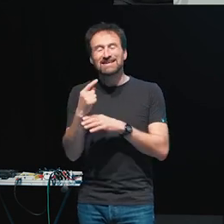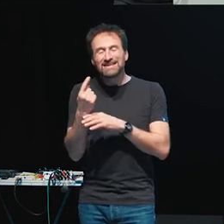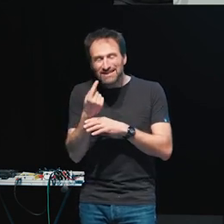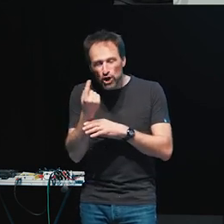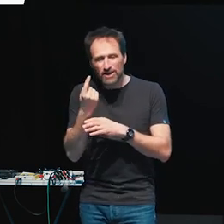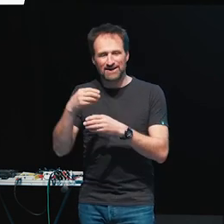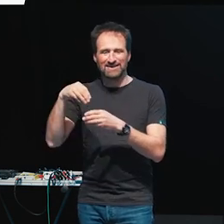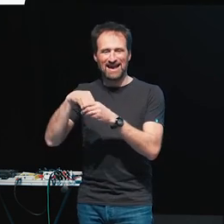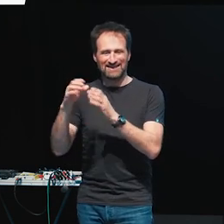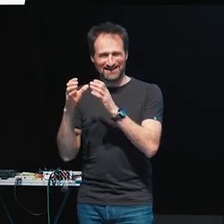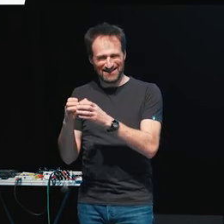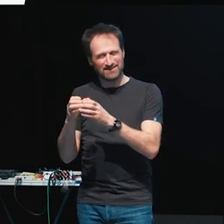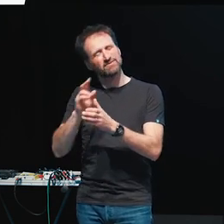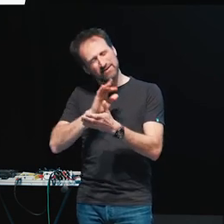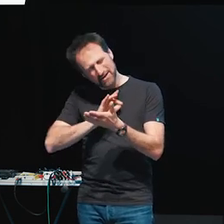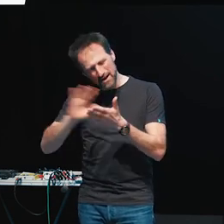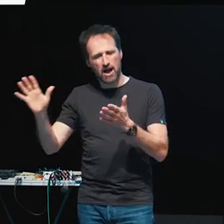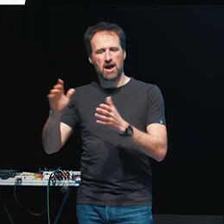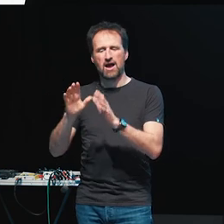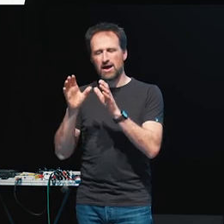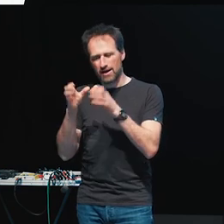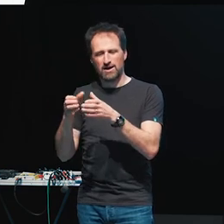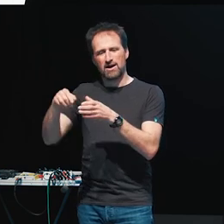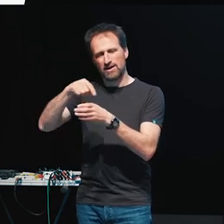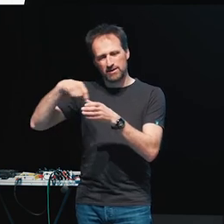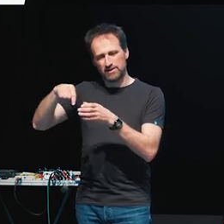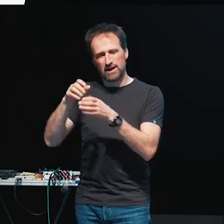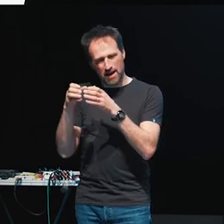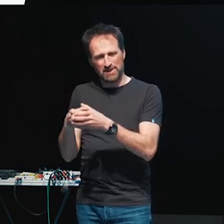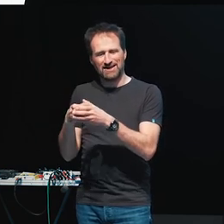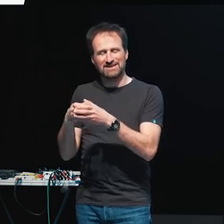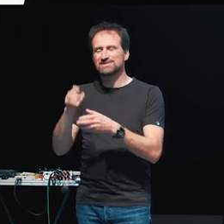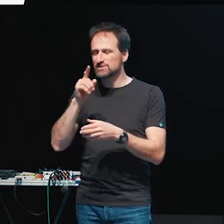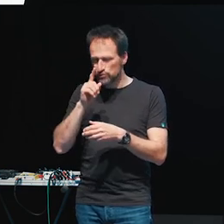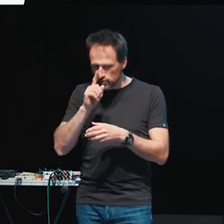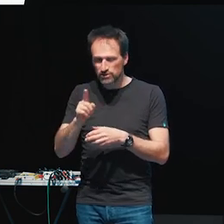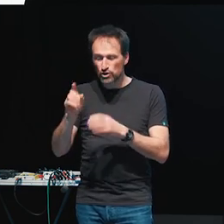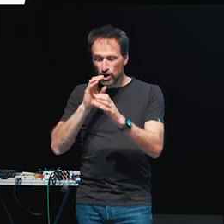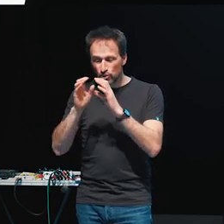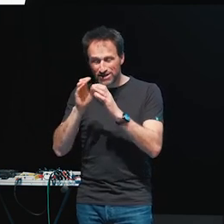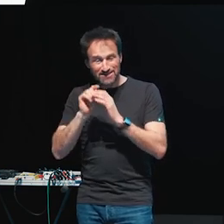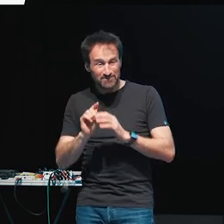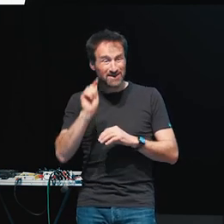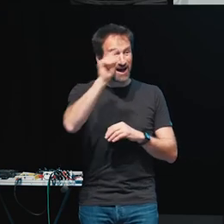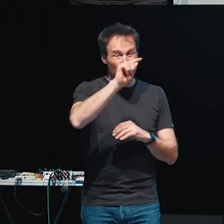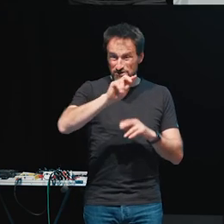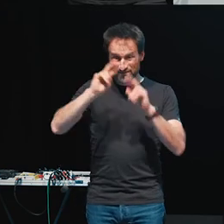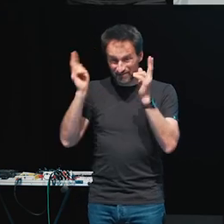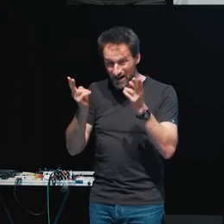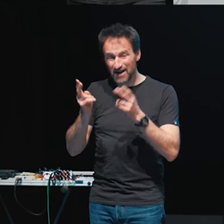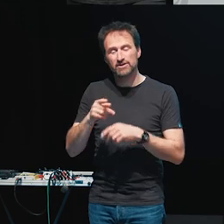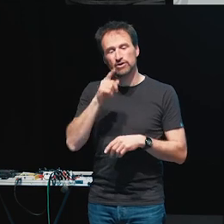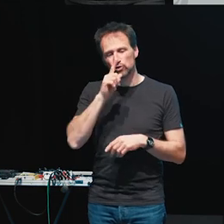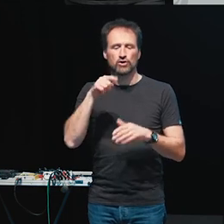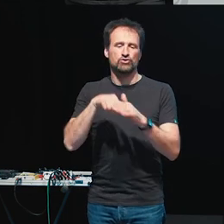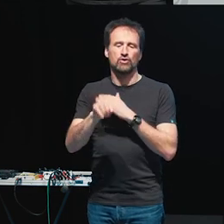is clearly encapsulated and self-contained, and it communicates with the outside world through the external well-defined